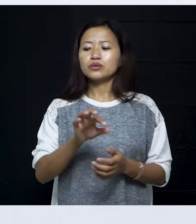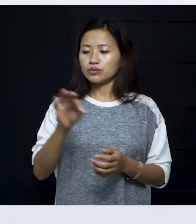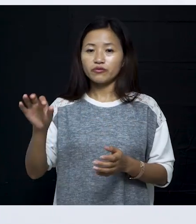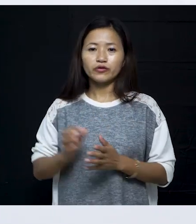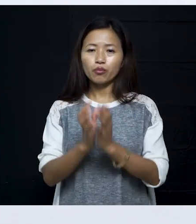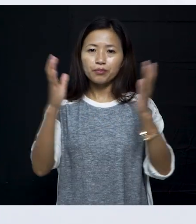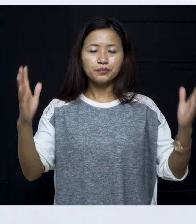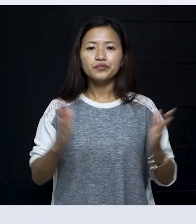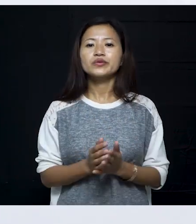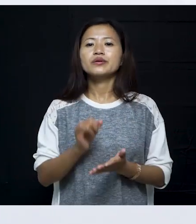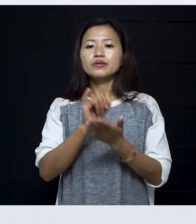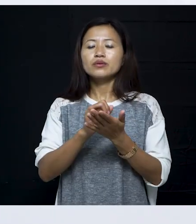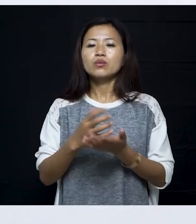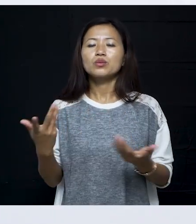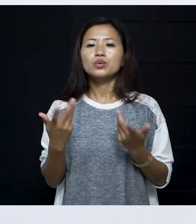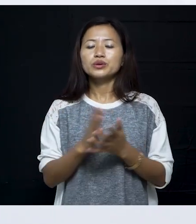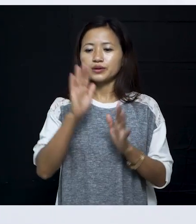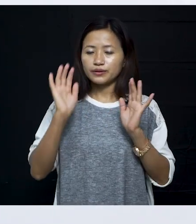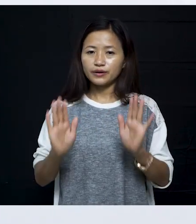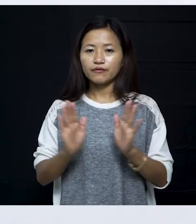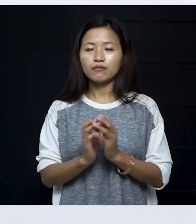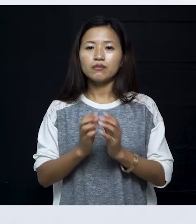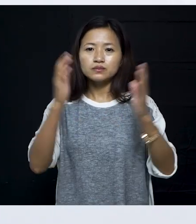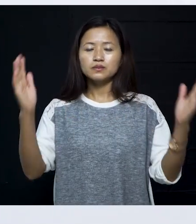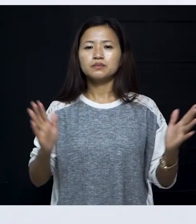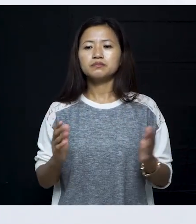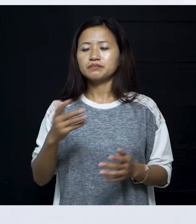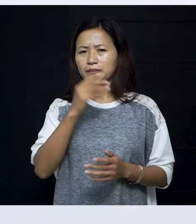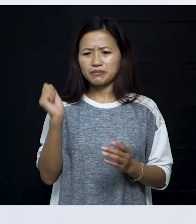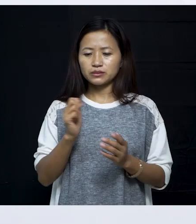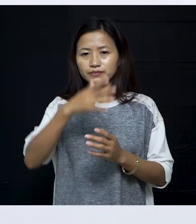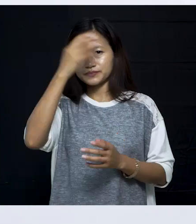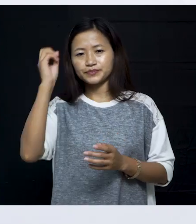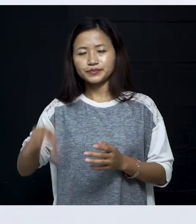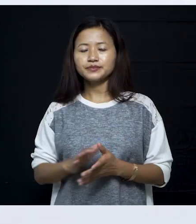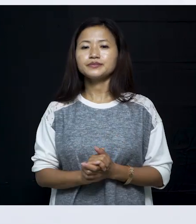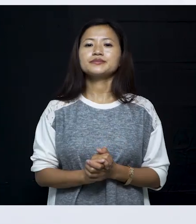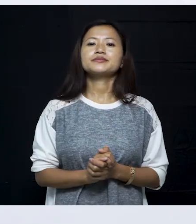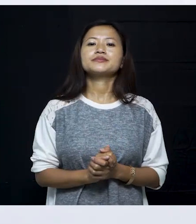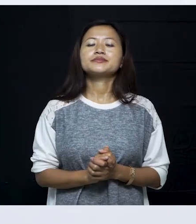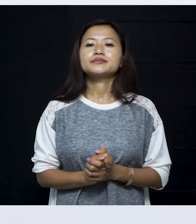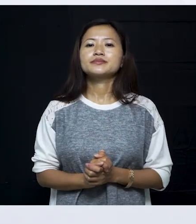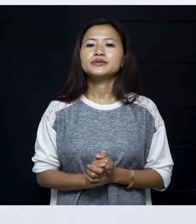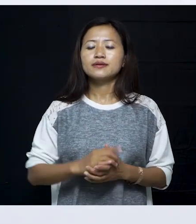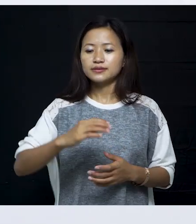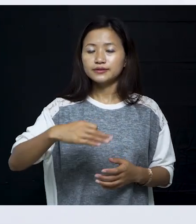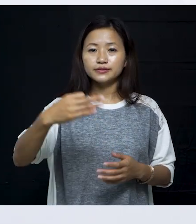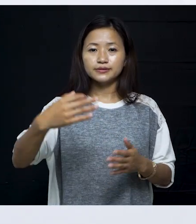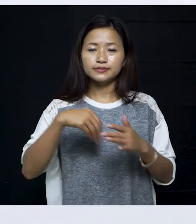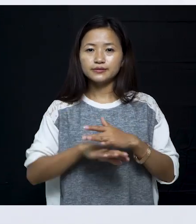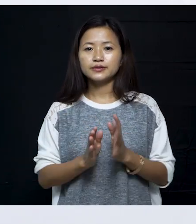more. So that's what we have here. Issuing authority, you must not forget this. Now the next point under features